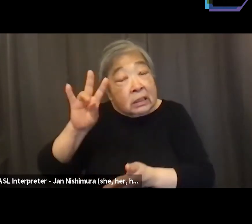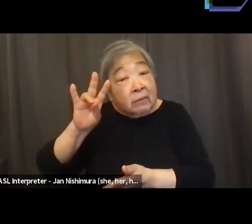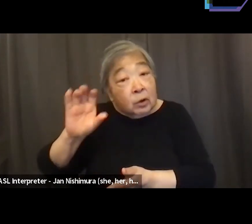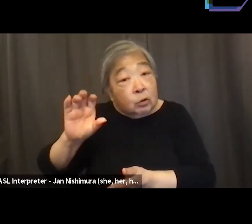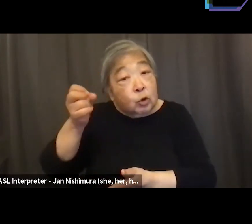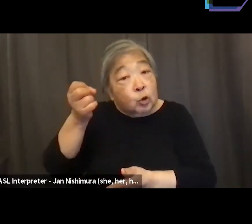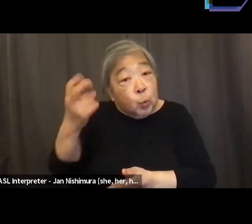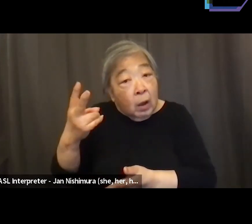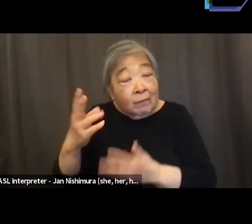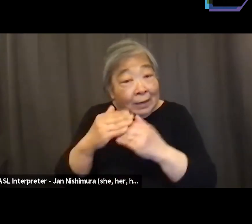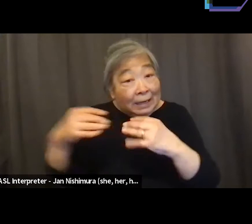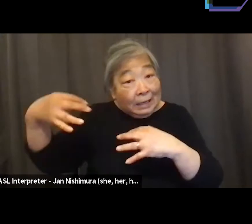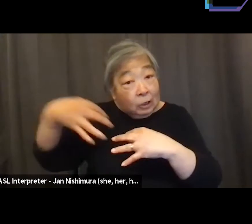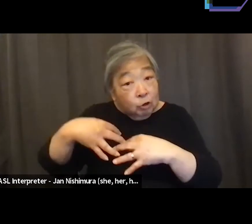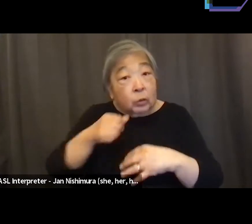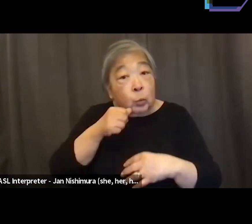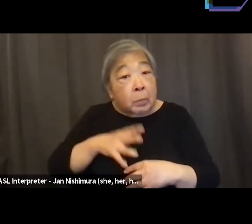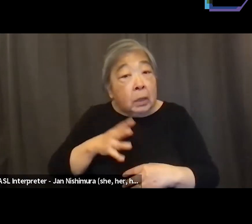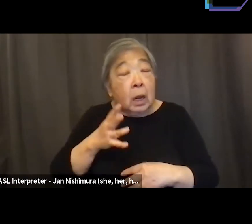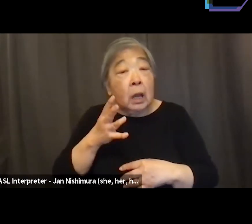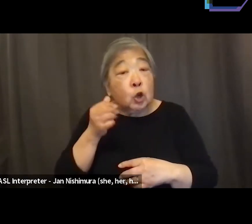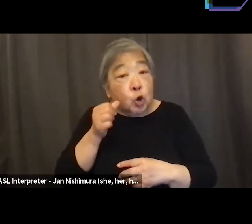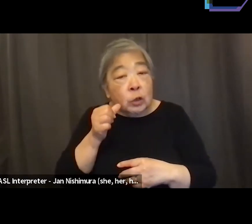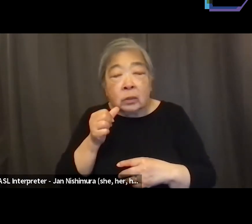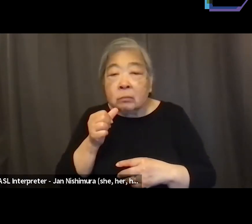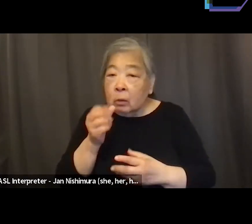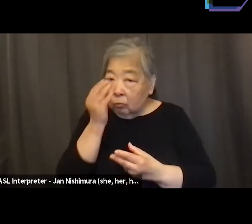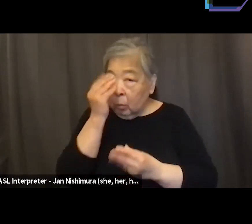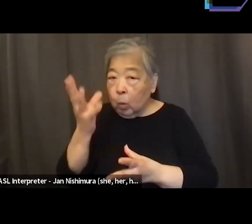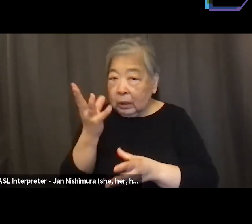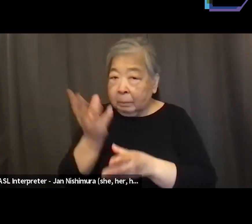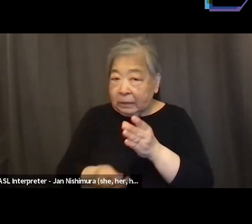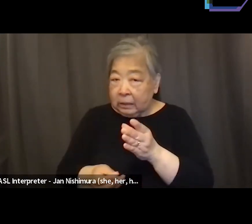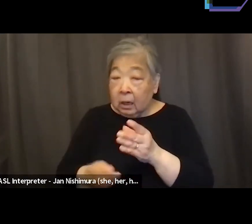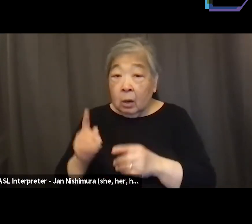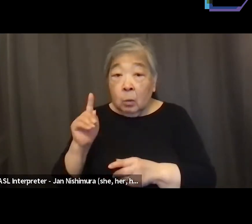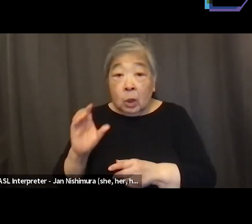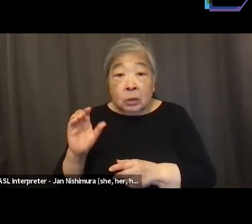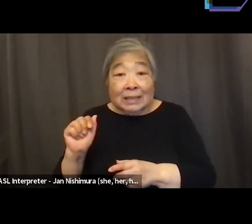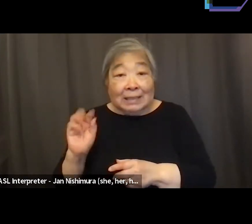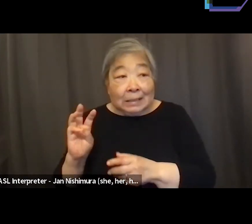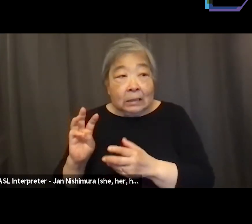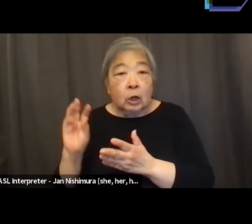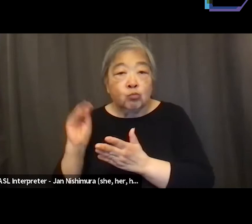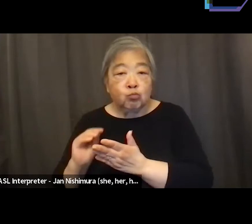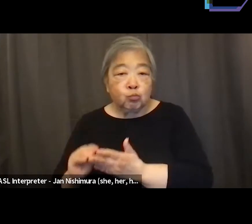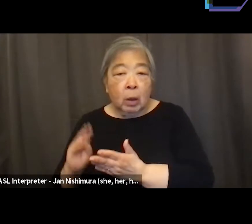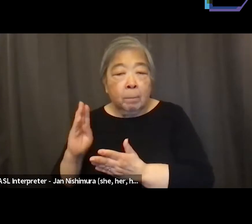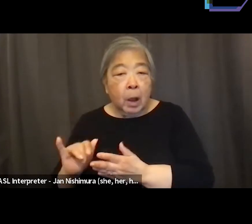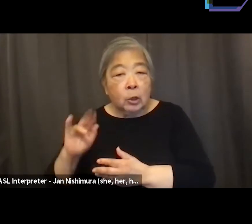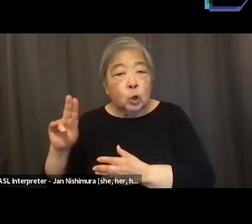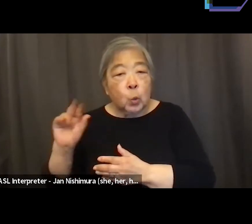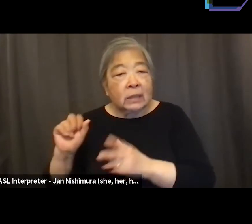5,712 Indigenous women and girls were reported missing, but only 116 were logged by the US Department of